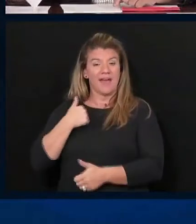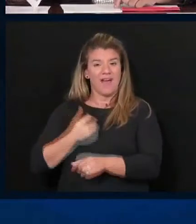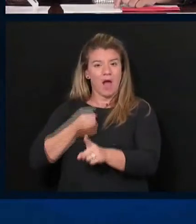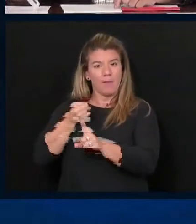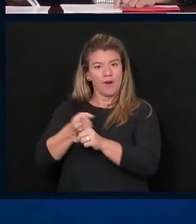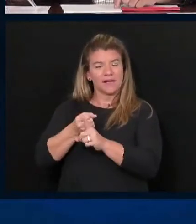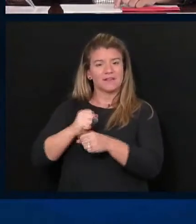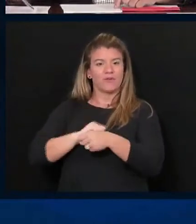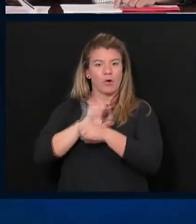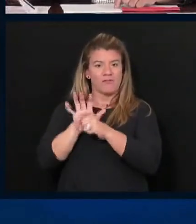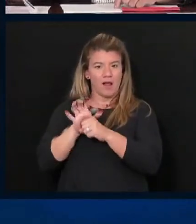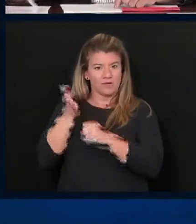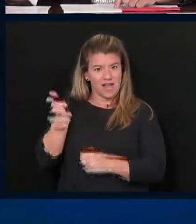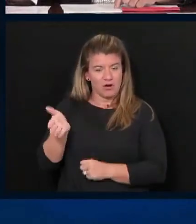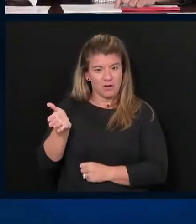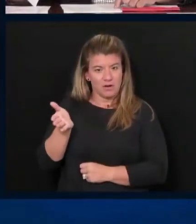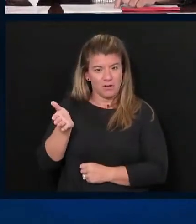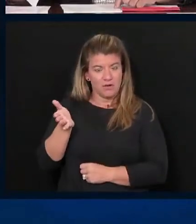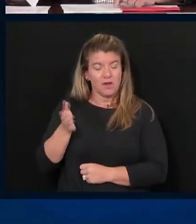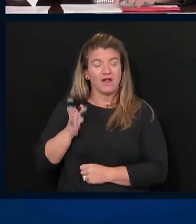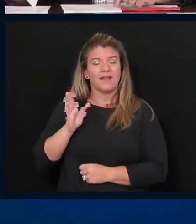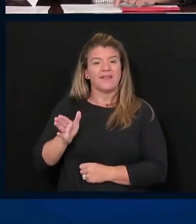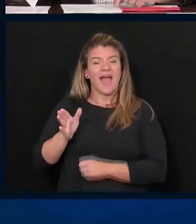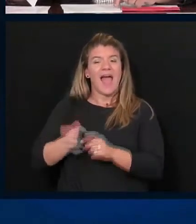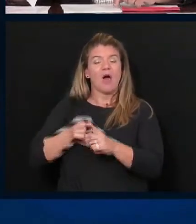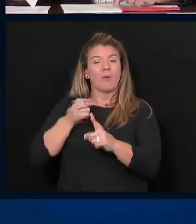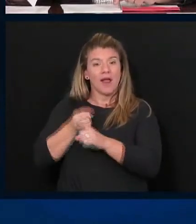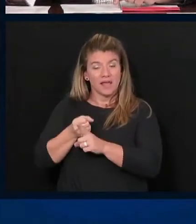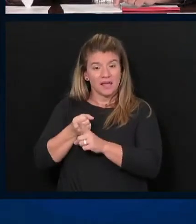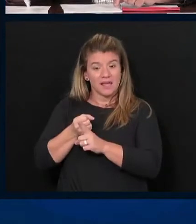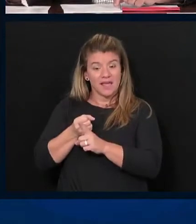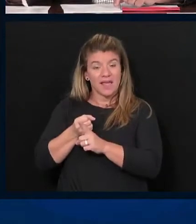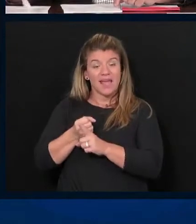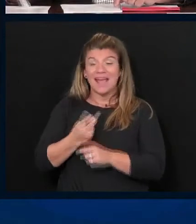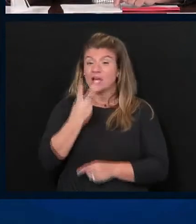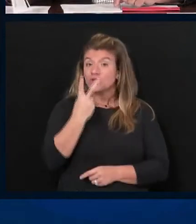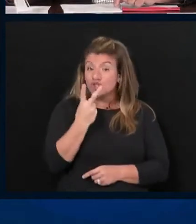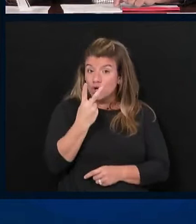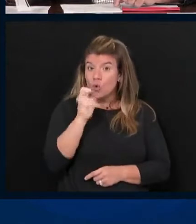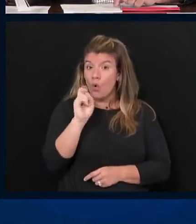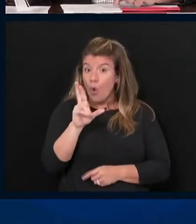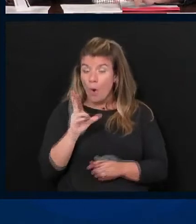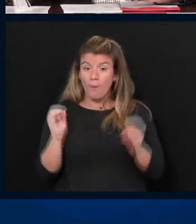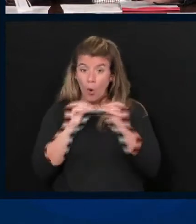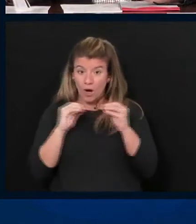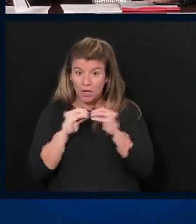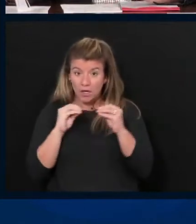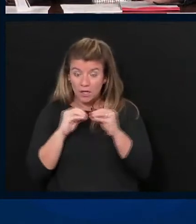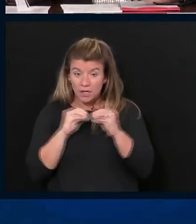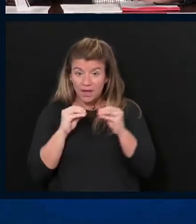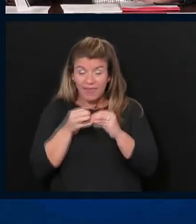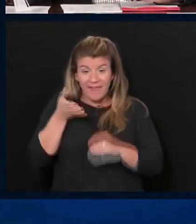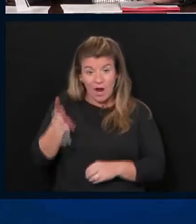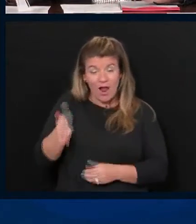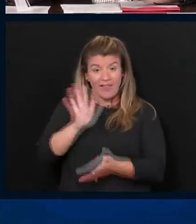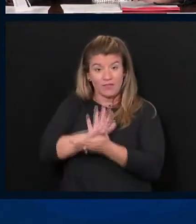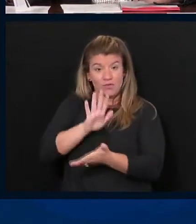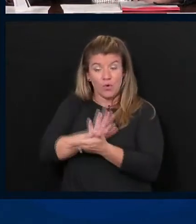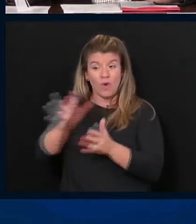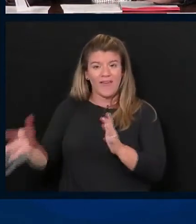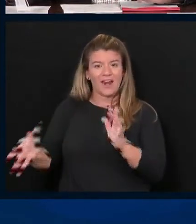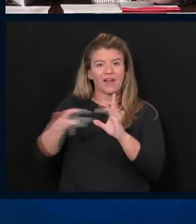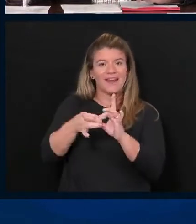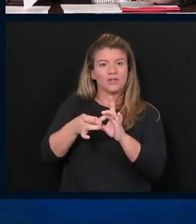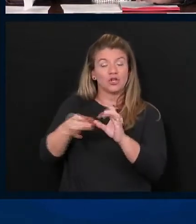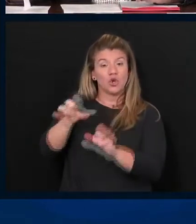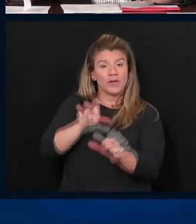of COVID-19. An outbreak is 2 or more cases in a school that are connected to each other.